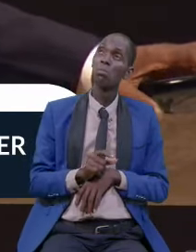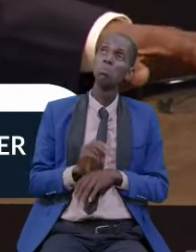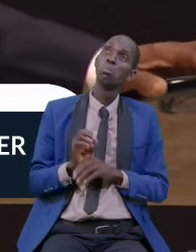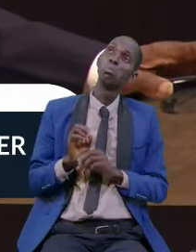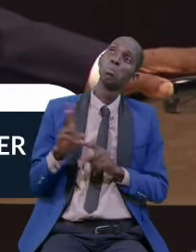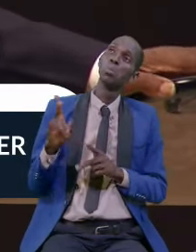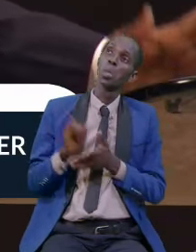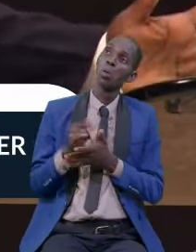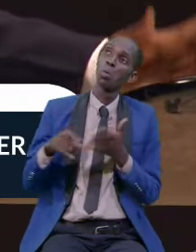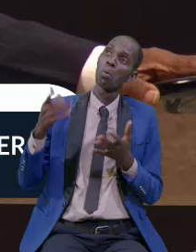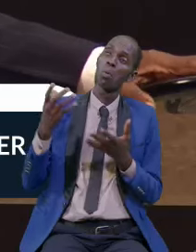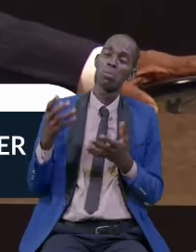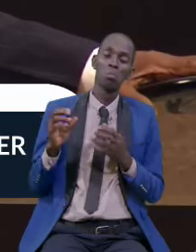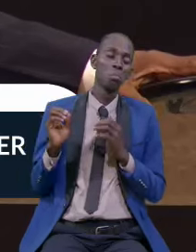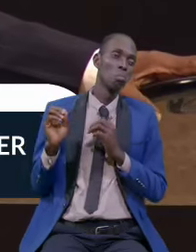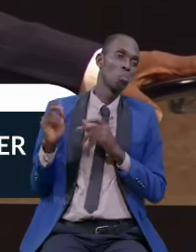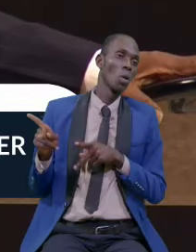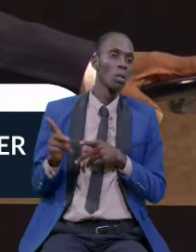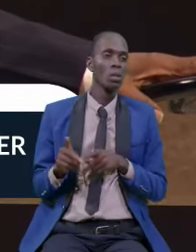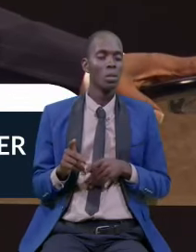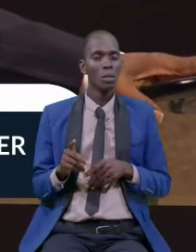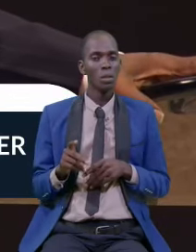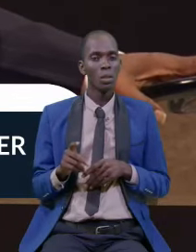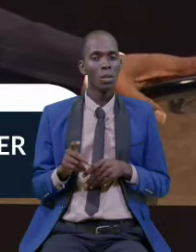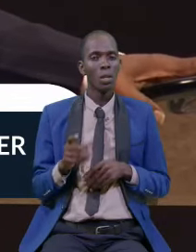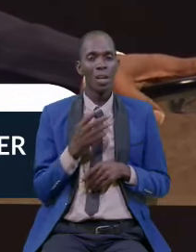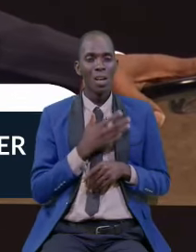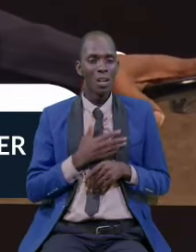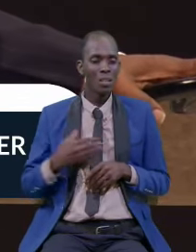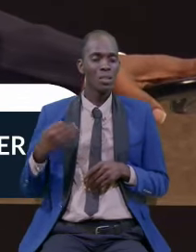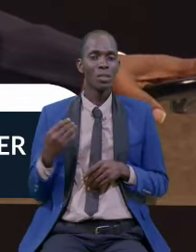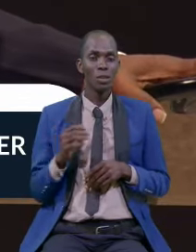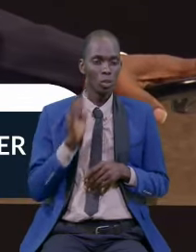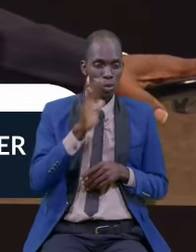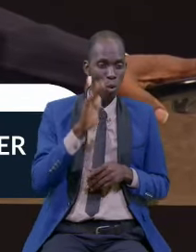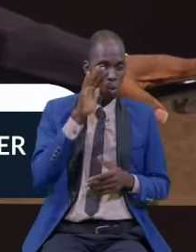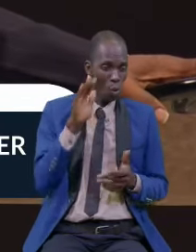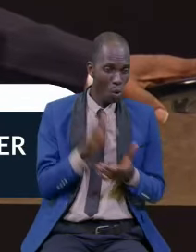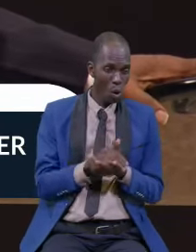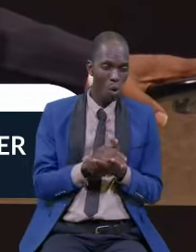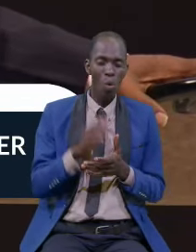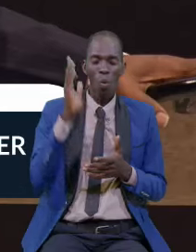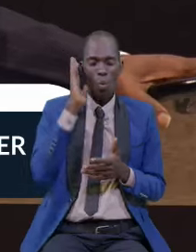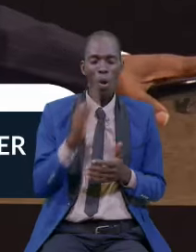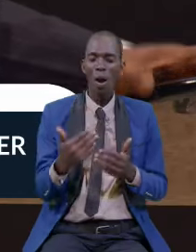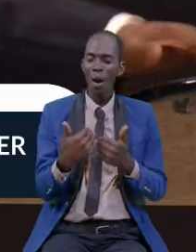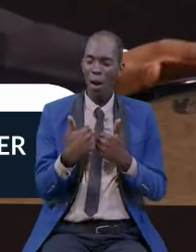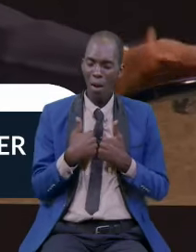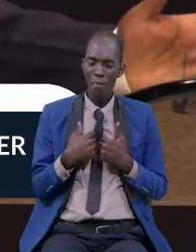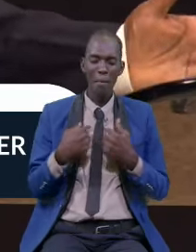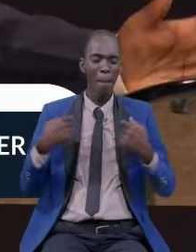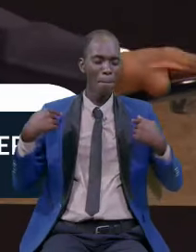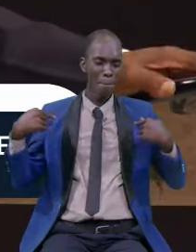and thistles, okay, and even your wife, she will have pain in